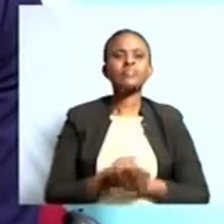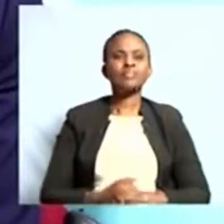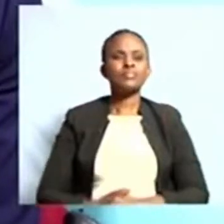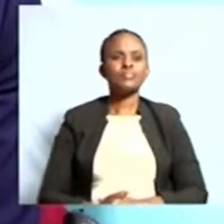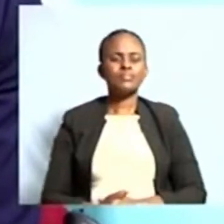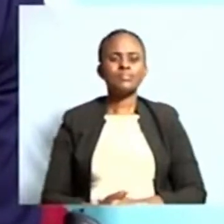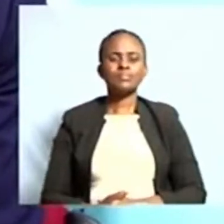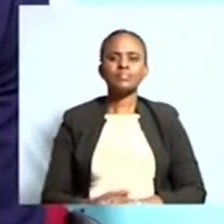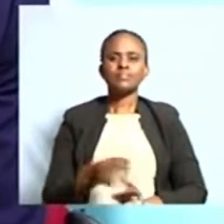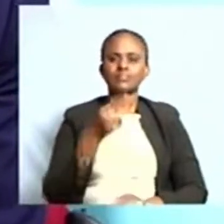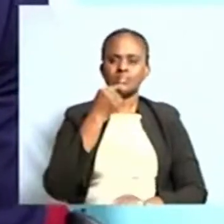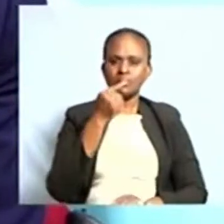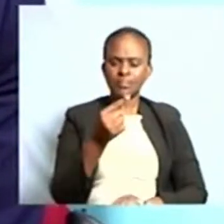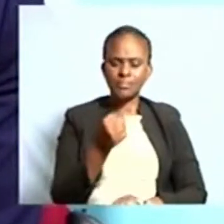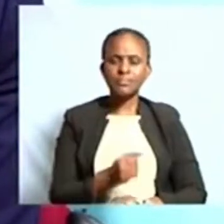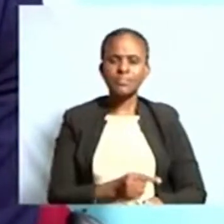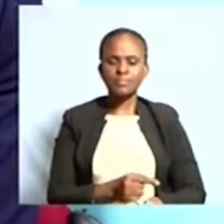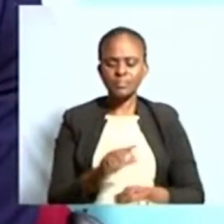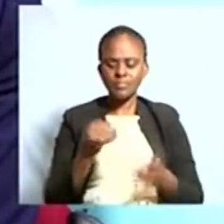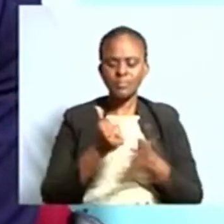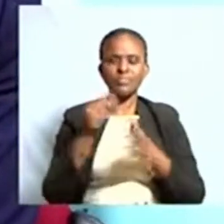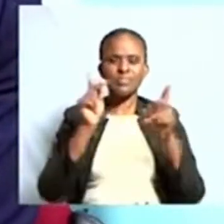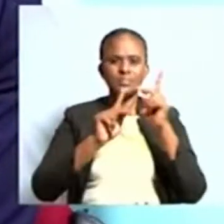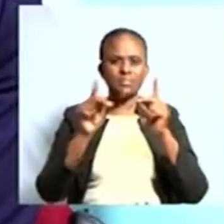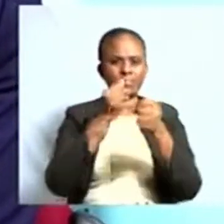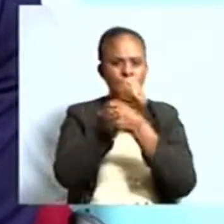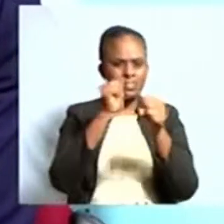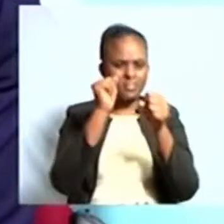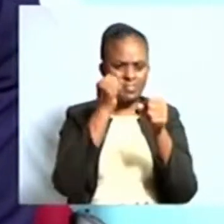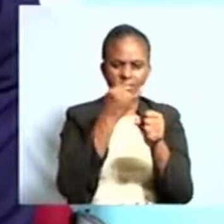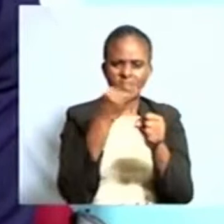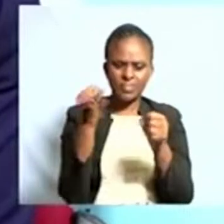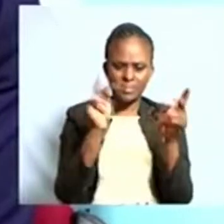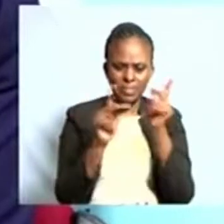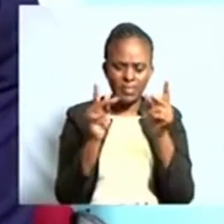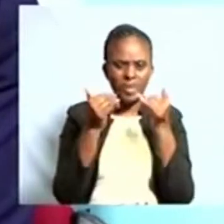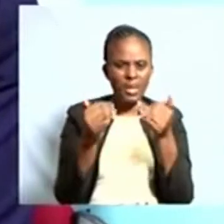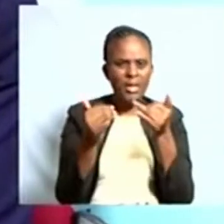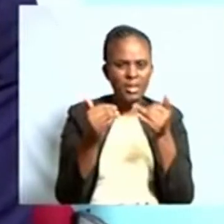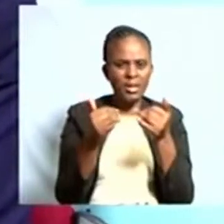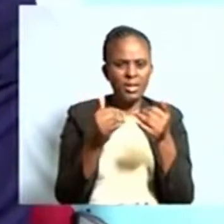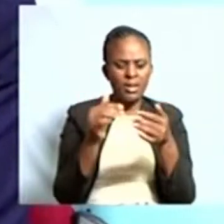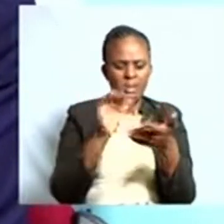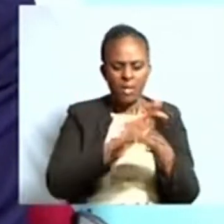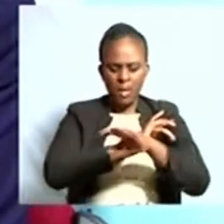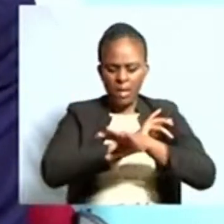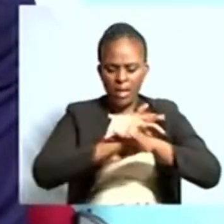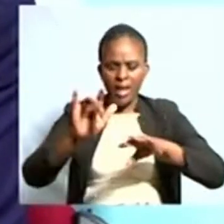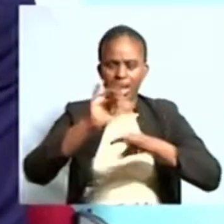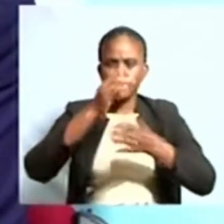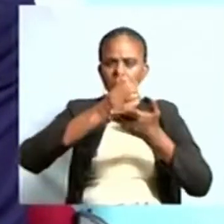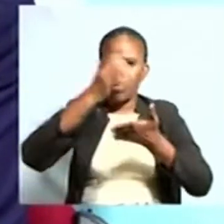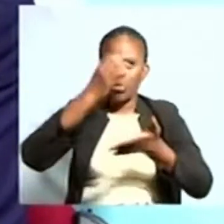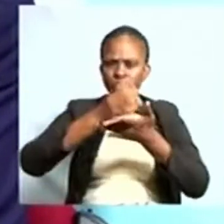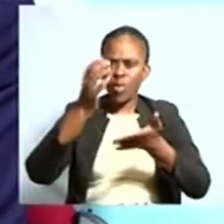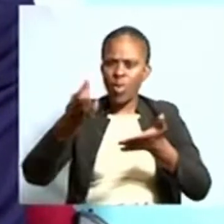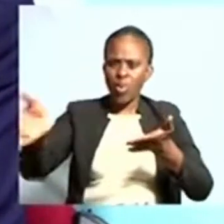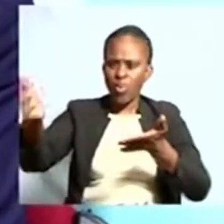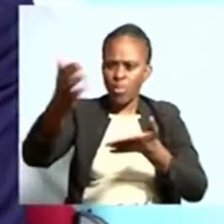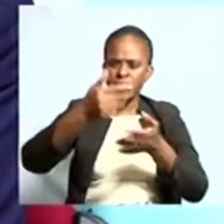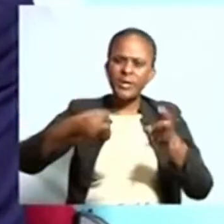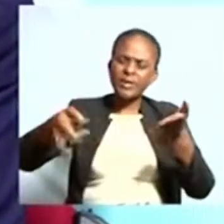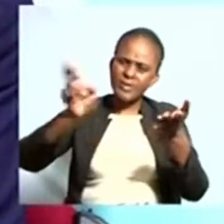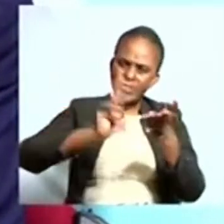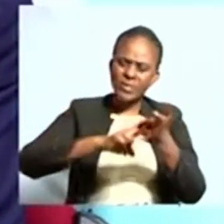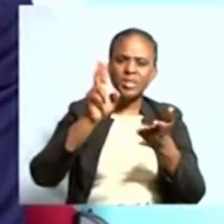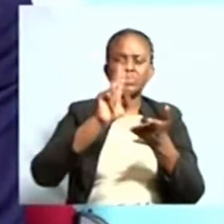this one says, how do people address the issue where people get empty bottles from gatherings and reuse them